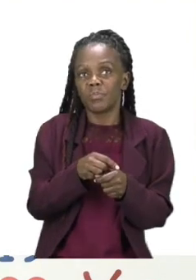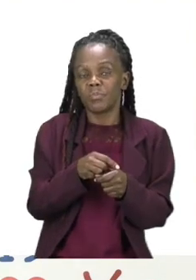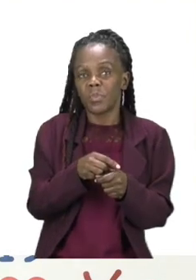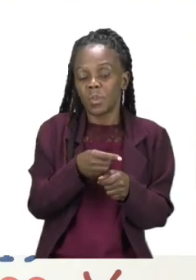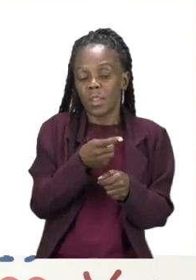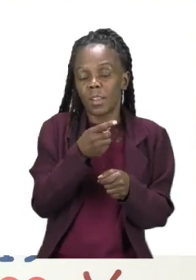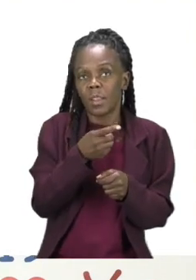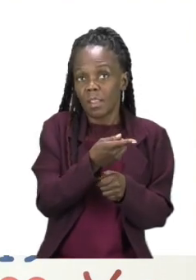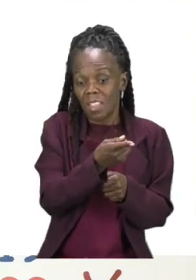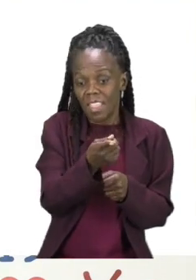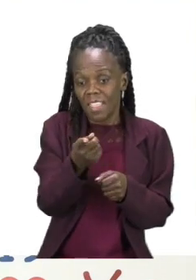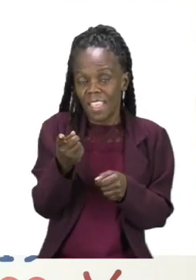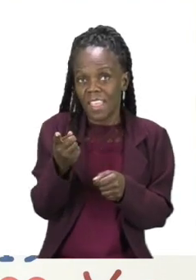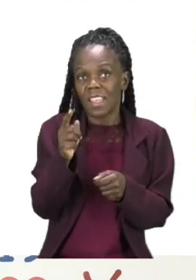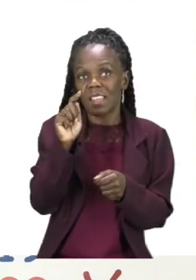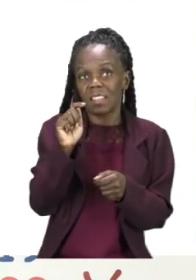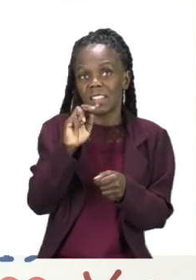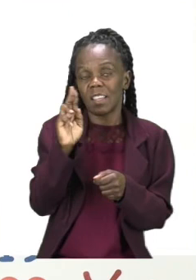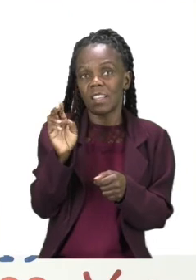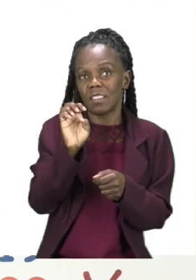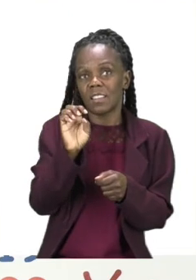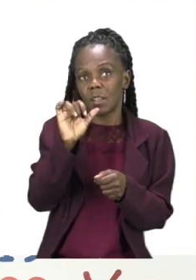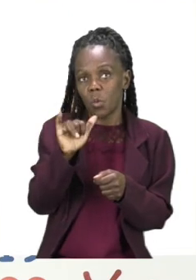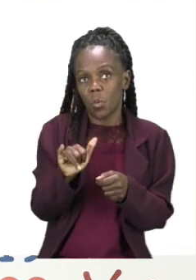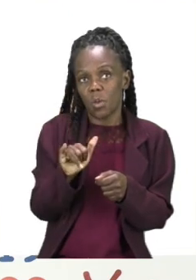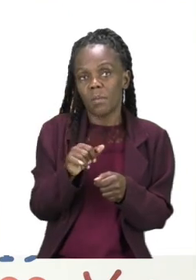we say they.